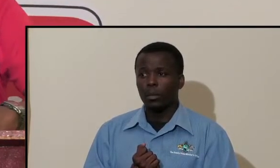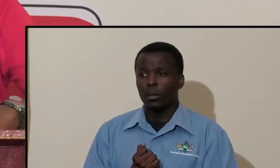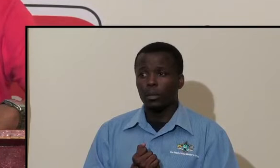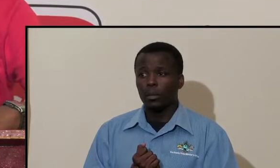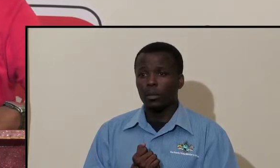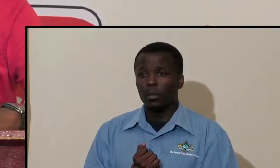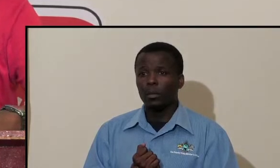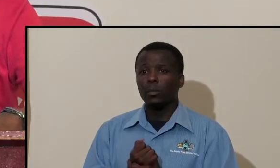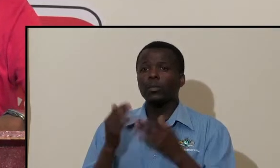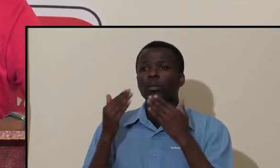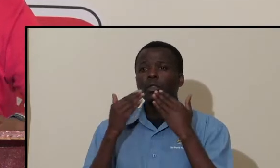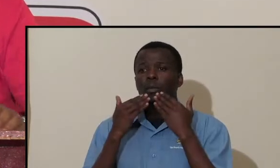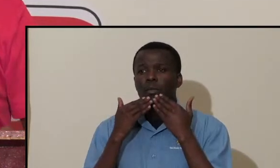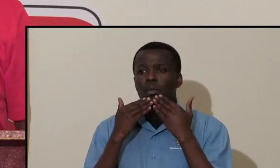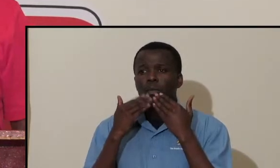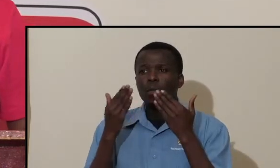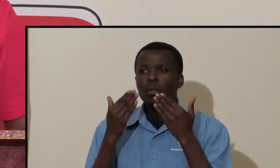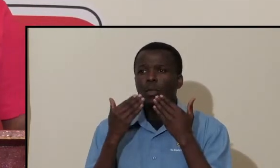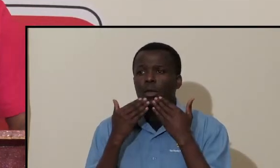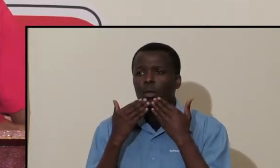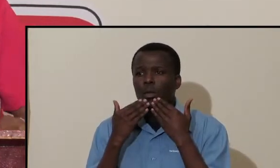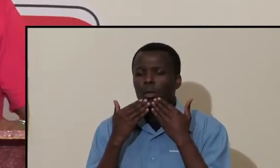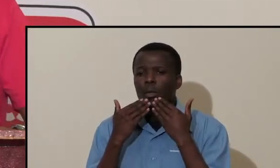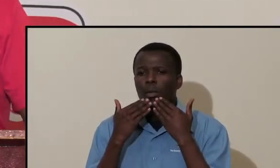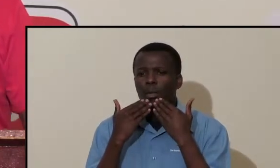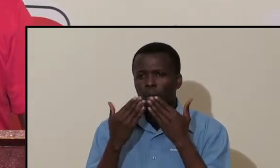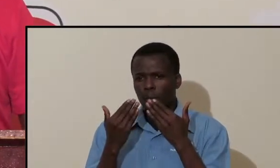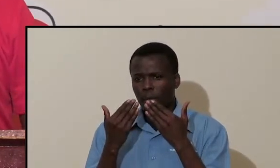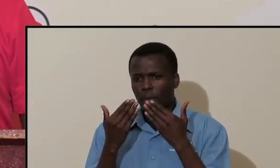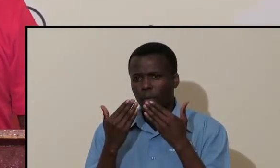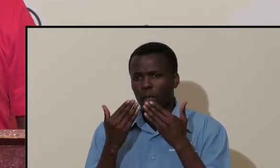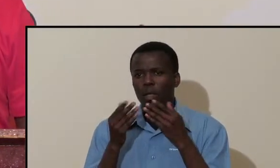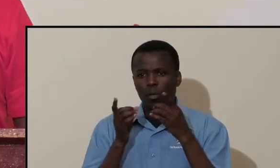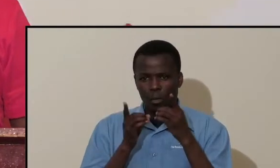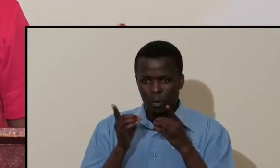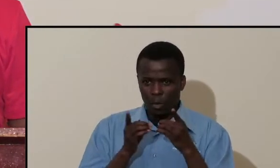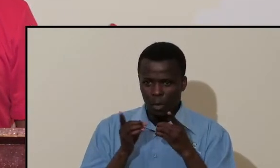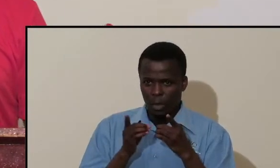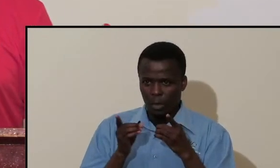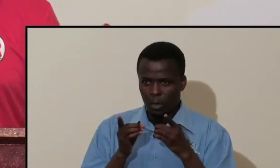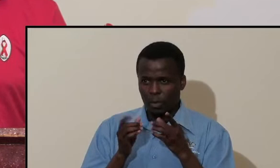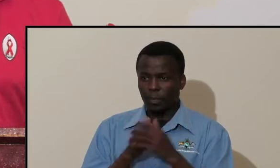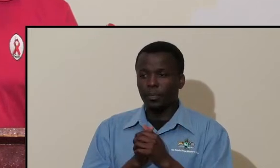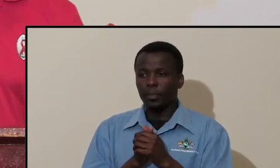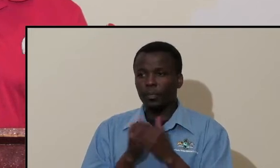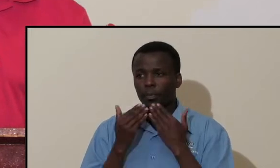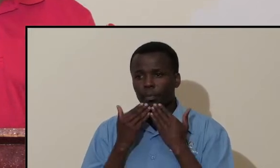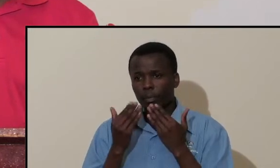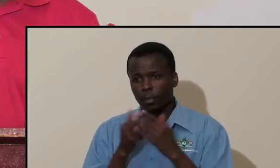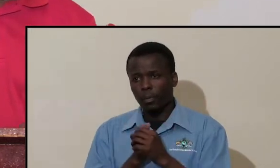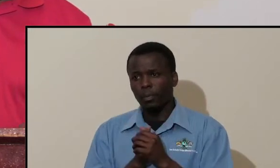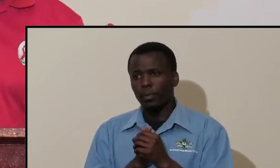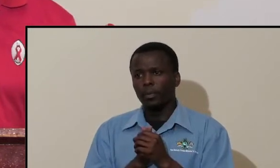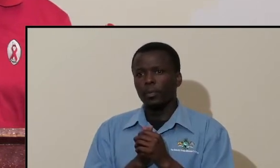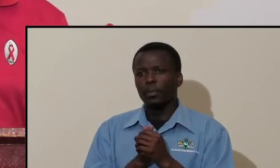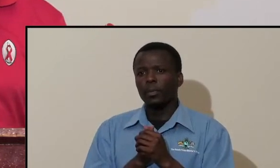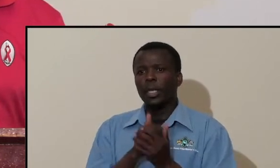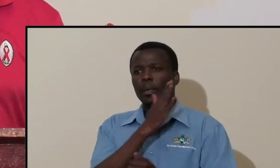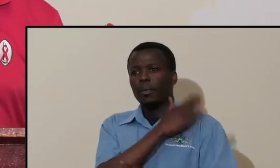Thank you. Thank you so much, Director of the event, Honorable